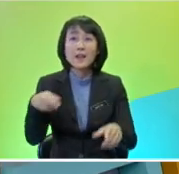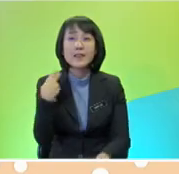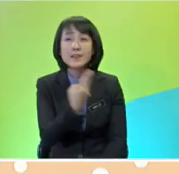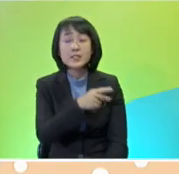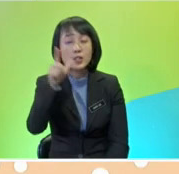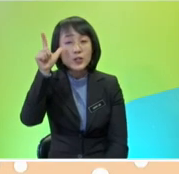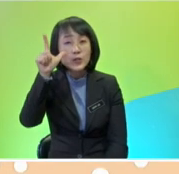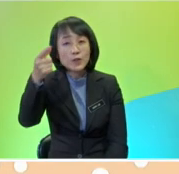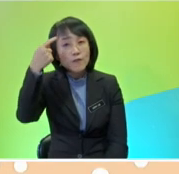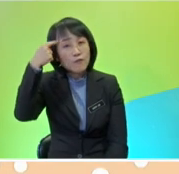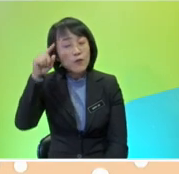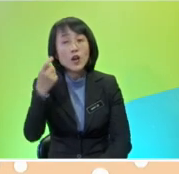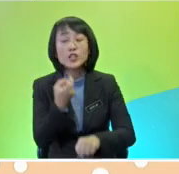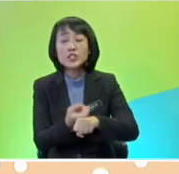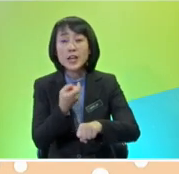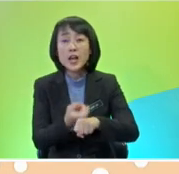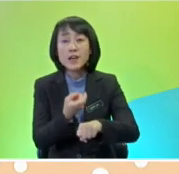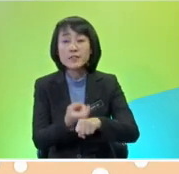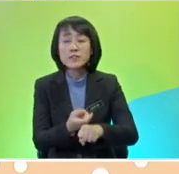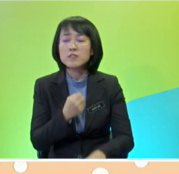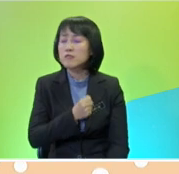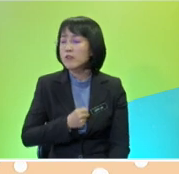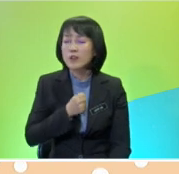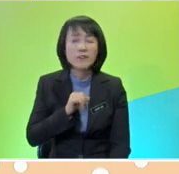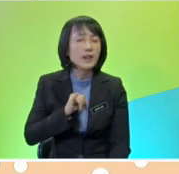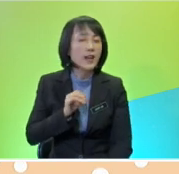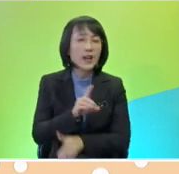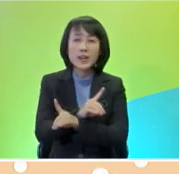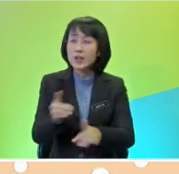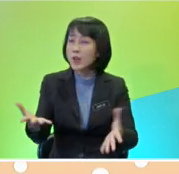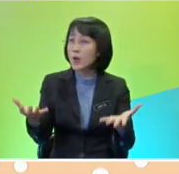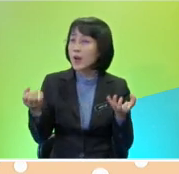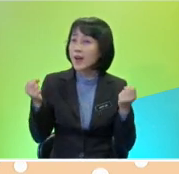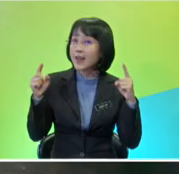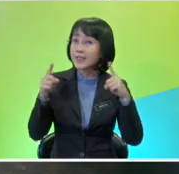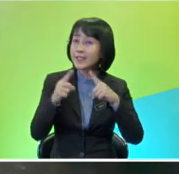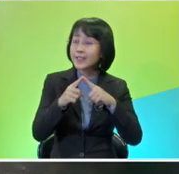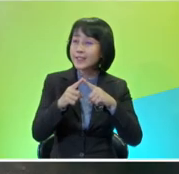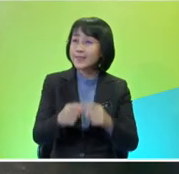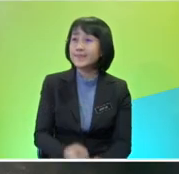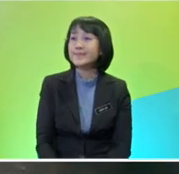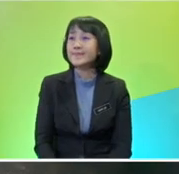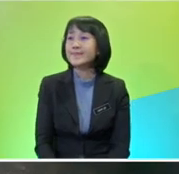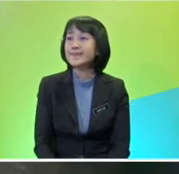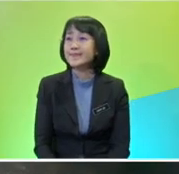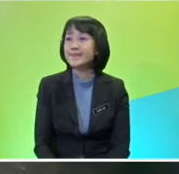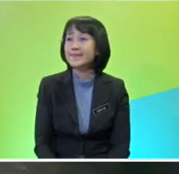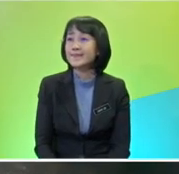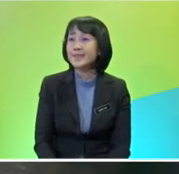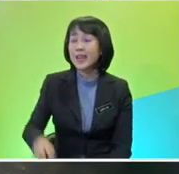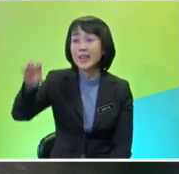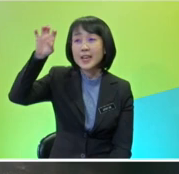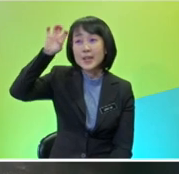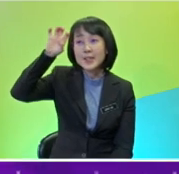for shells. Sorry, I don't want to. Okay, Emir, it's your turn, Emir.